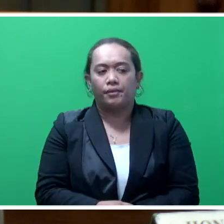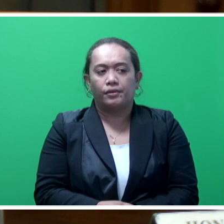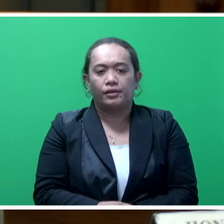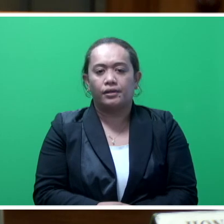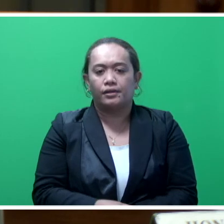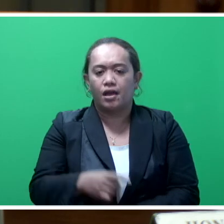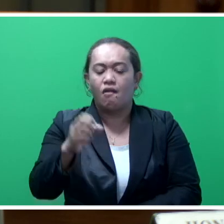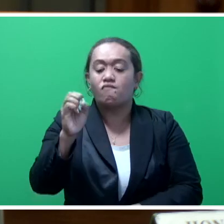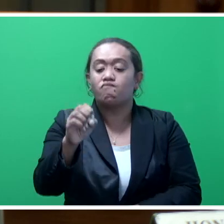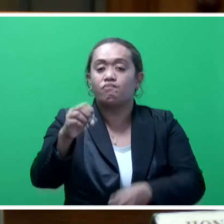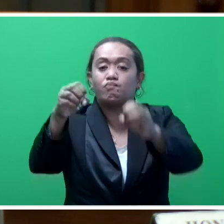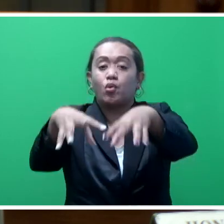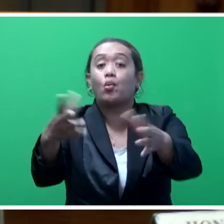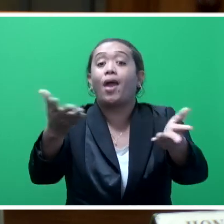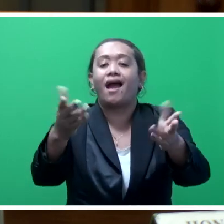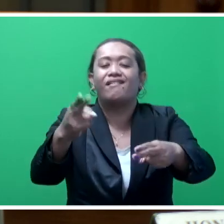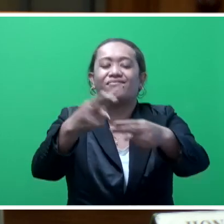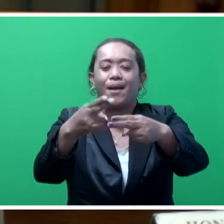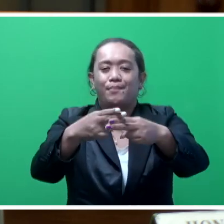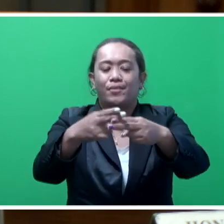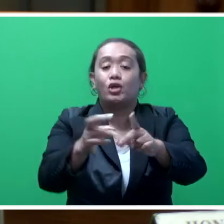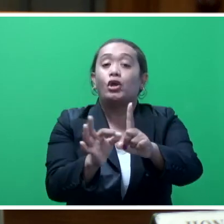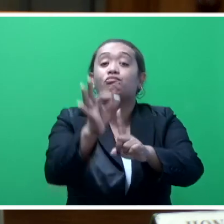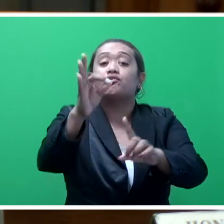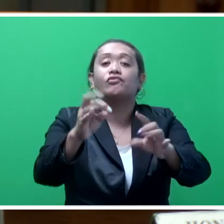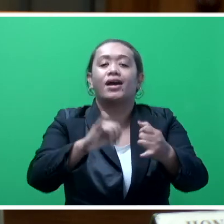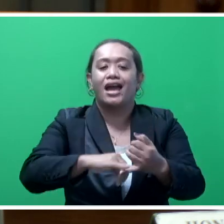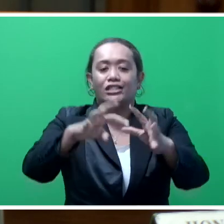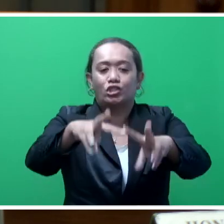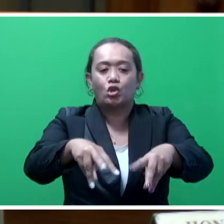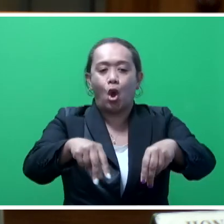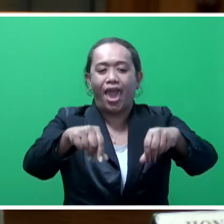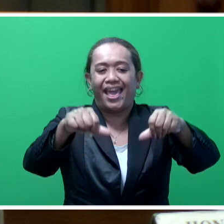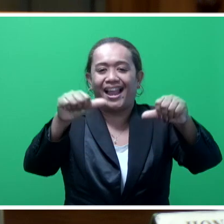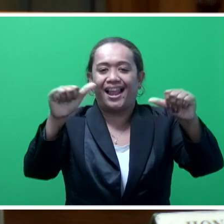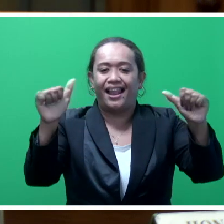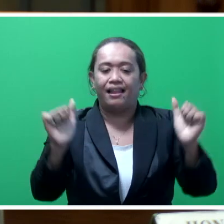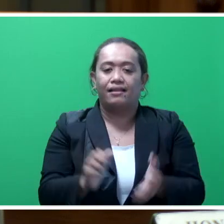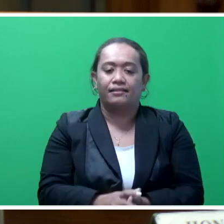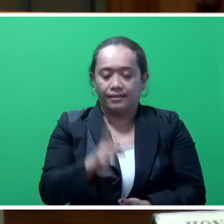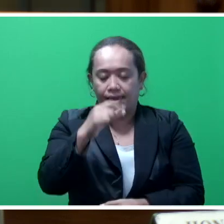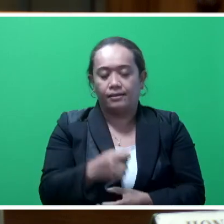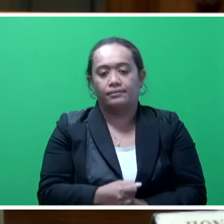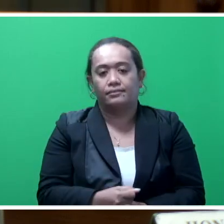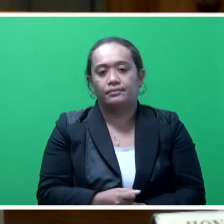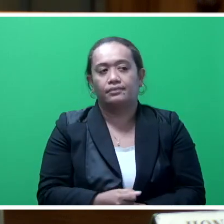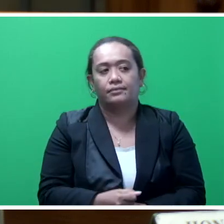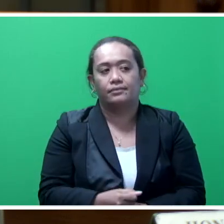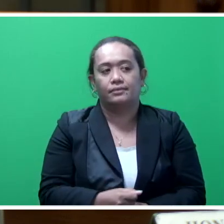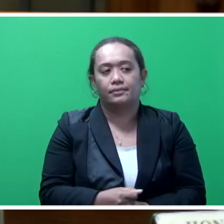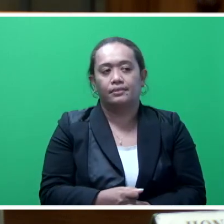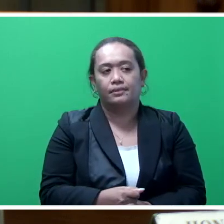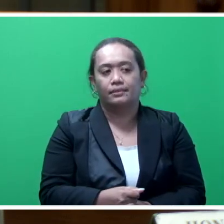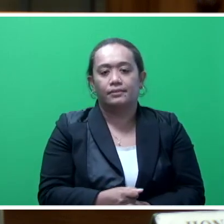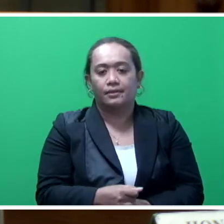quickly improve the soil structure as well as improve the uptake of micronutrients. So that is happening, Mr.